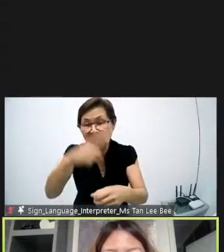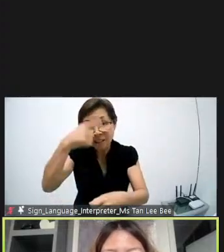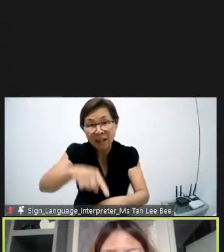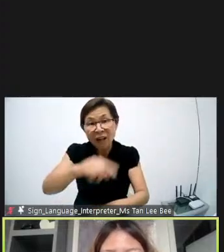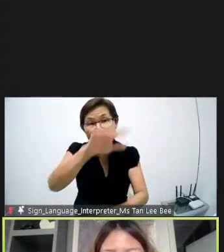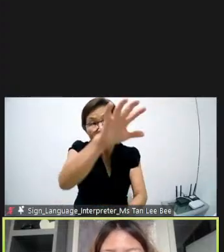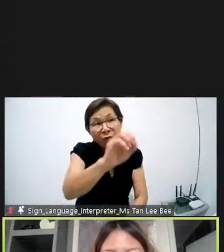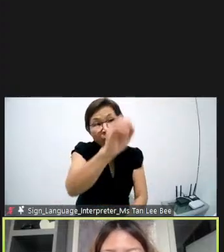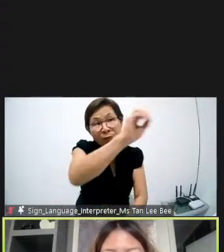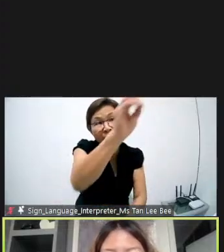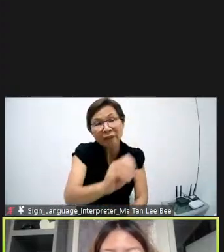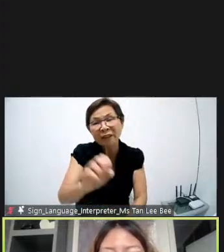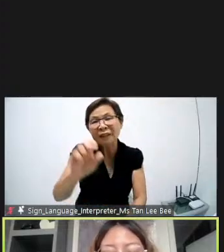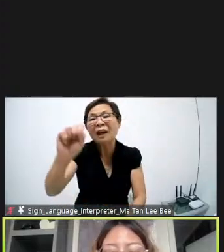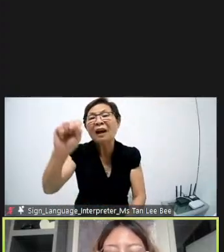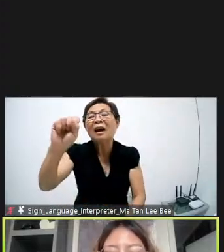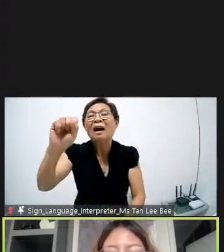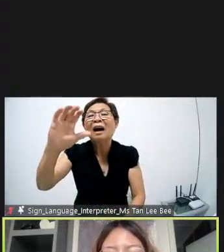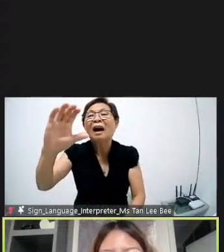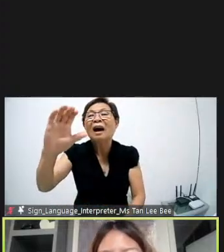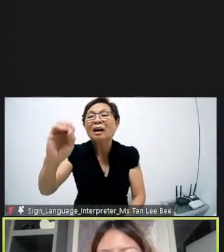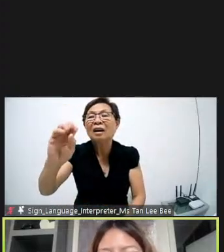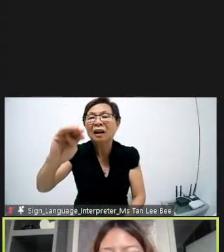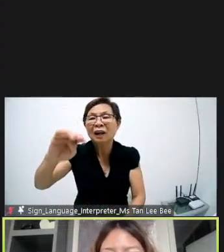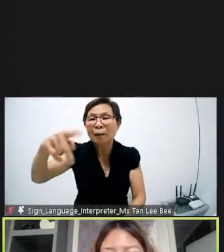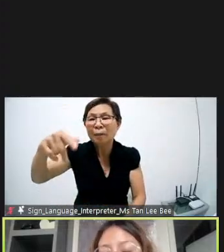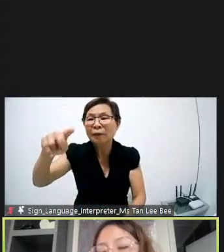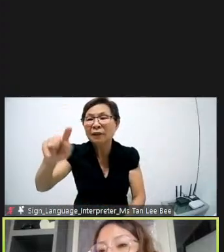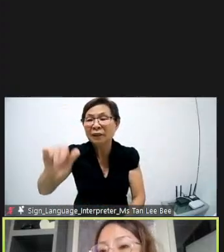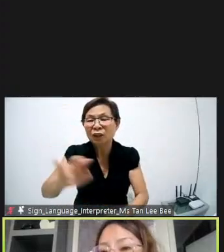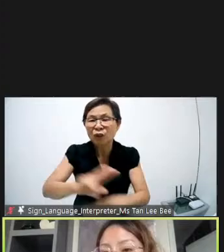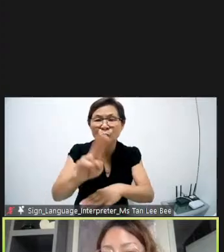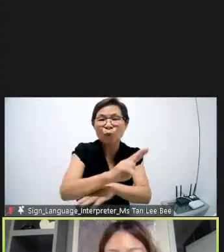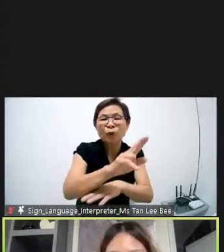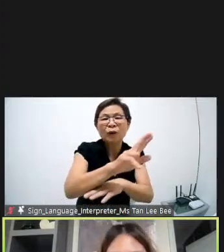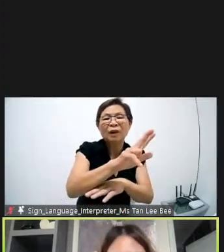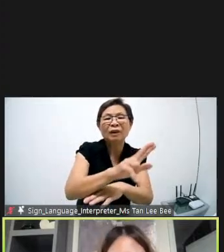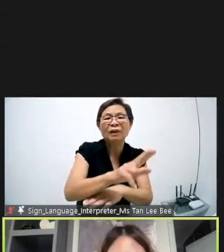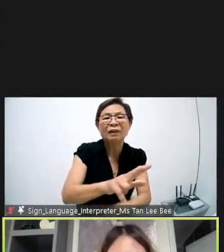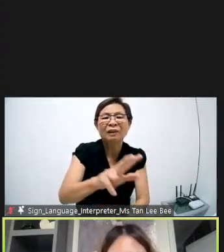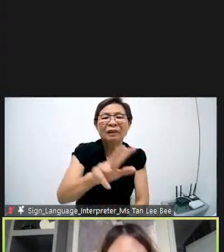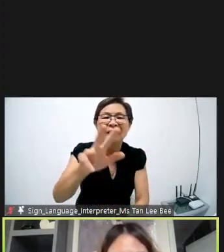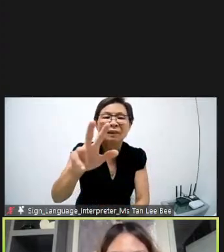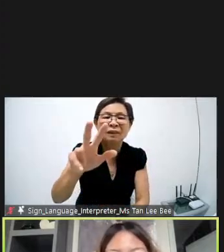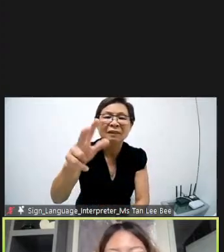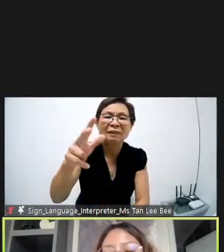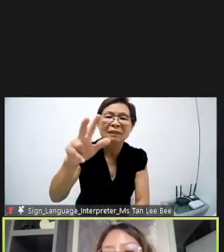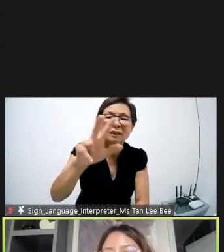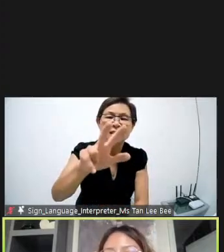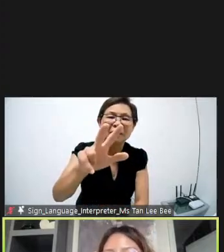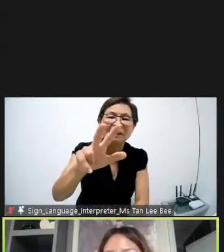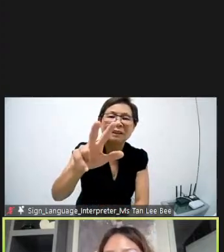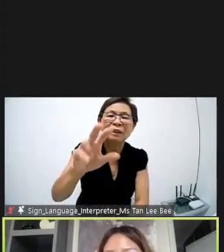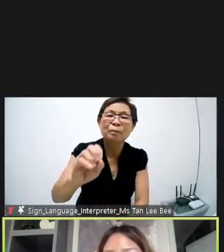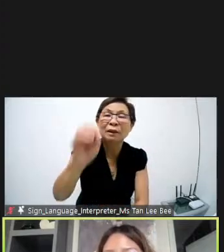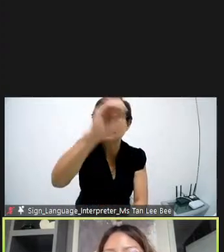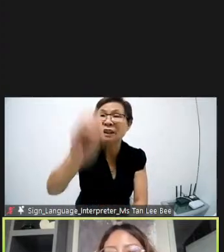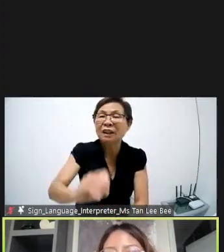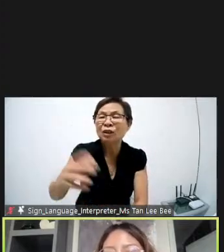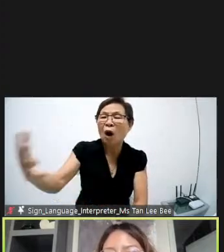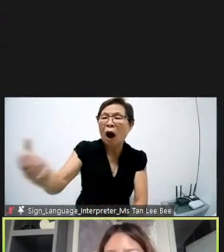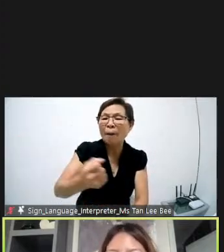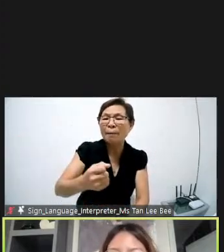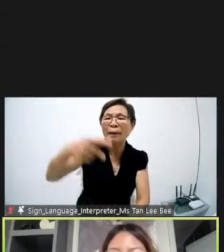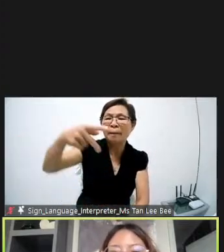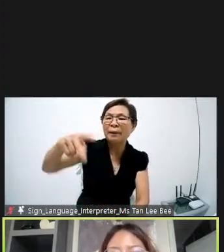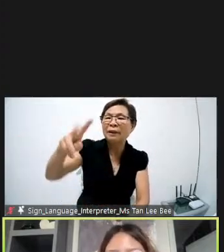60% of the company use the 33 sections of PW laws to hire PWDs.